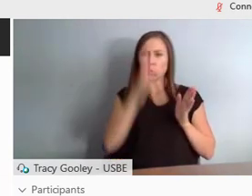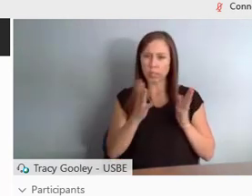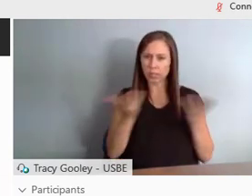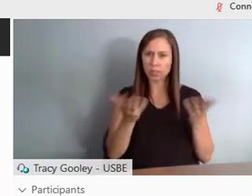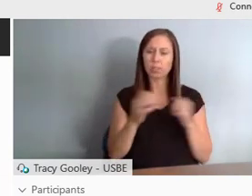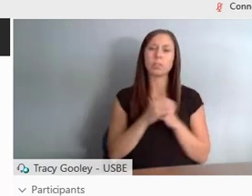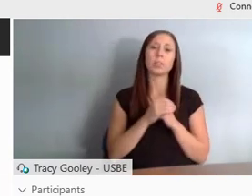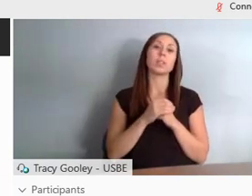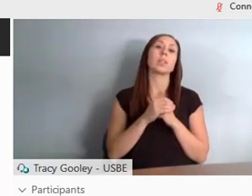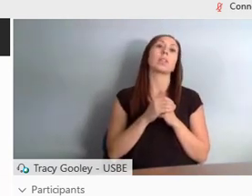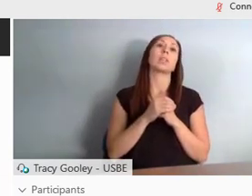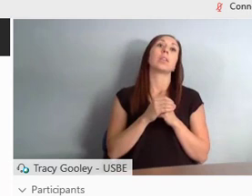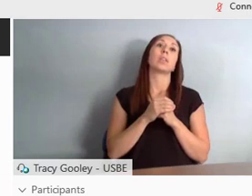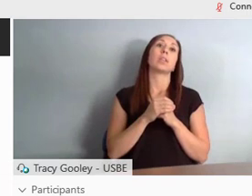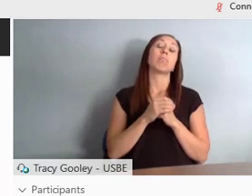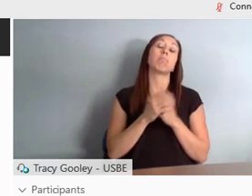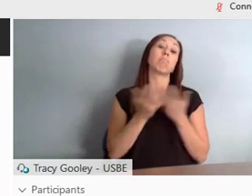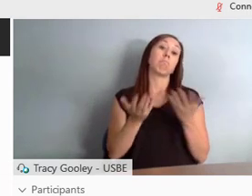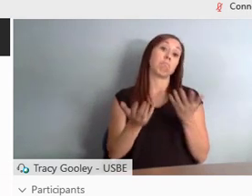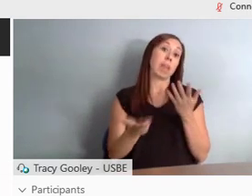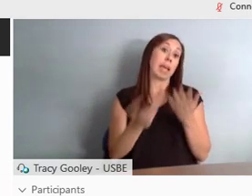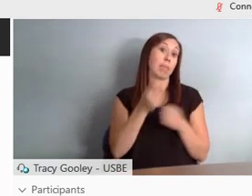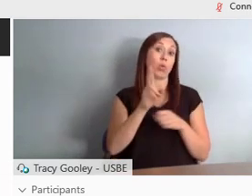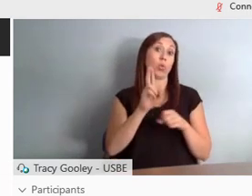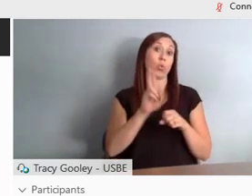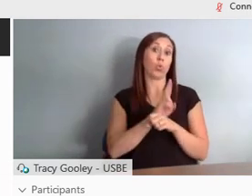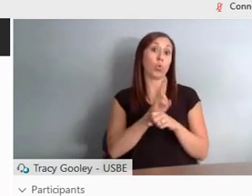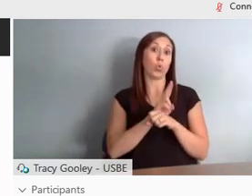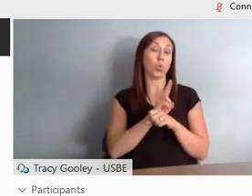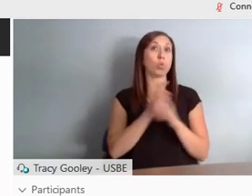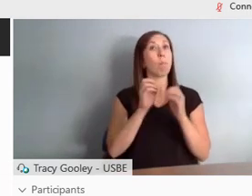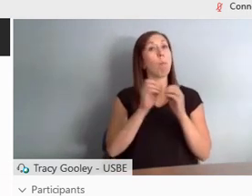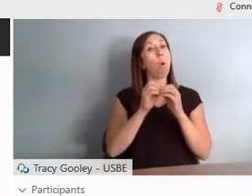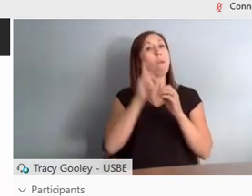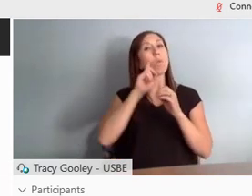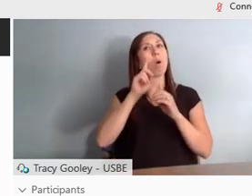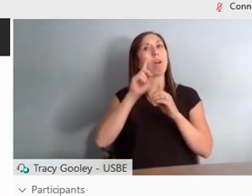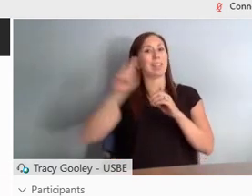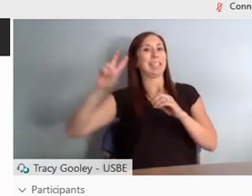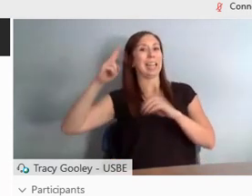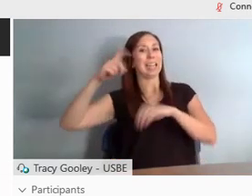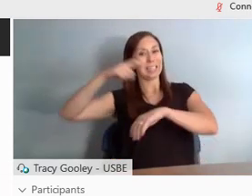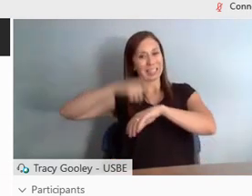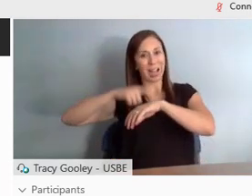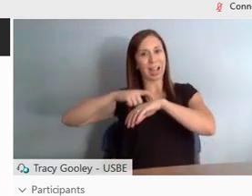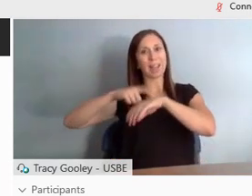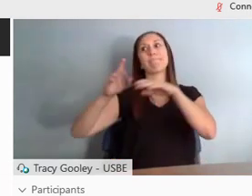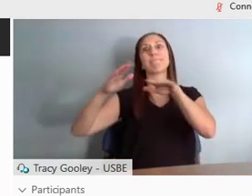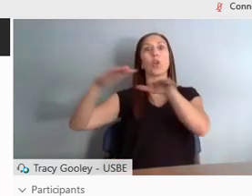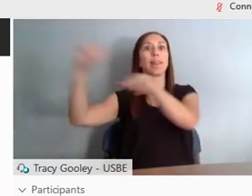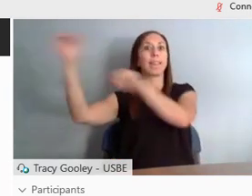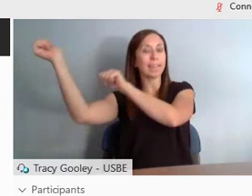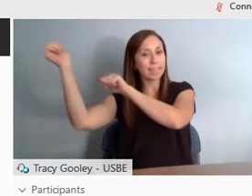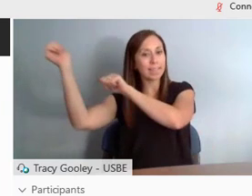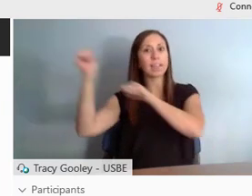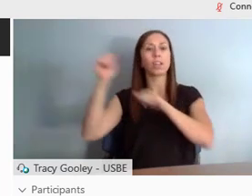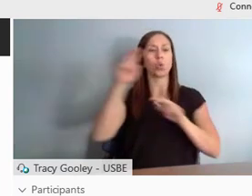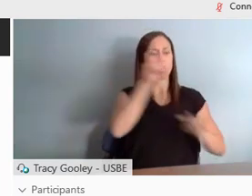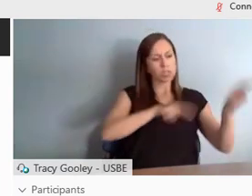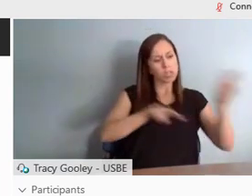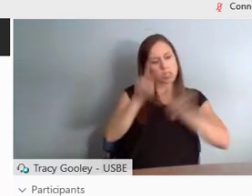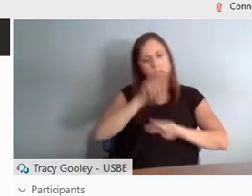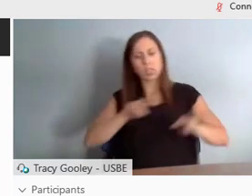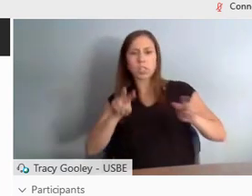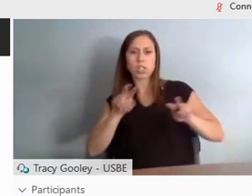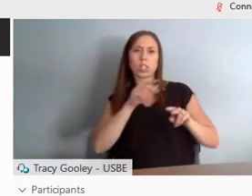this may be something that you use more on the exit, right? As you've had the student all year, you're taking, progress monitoring